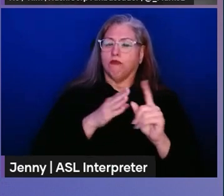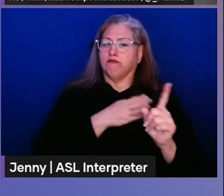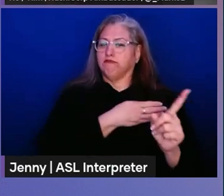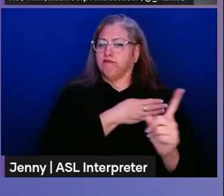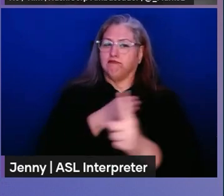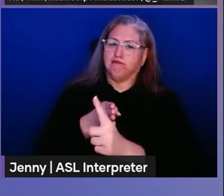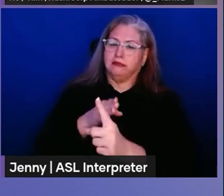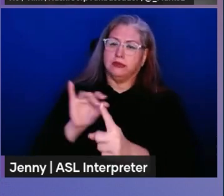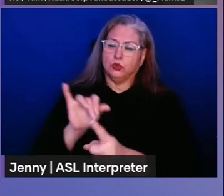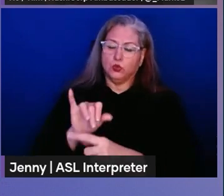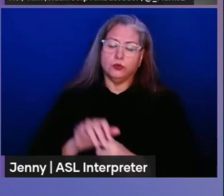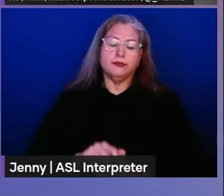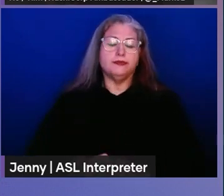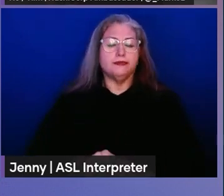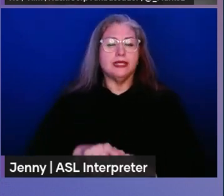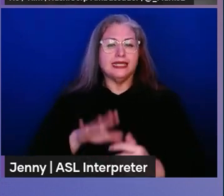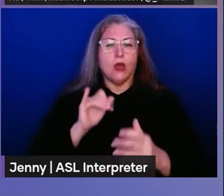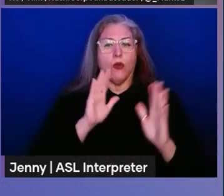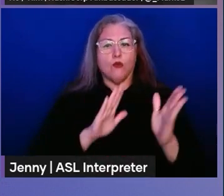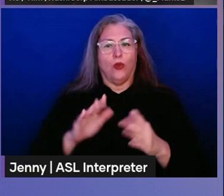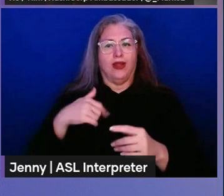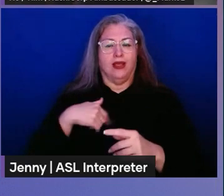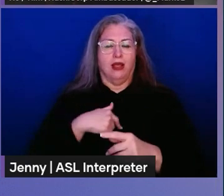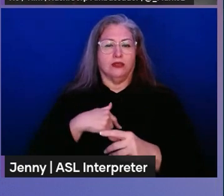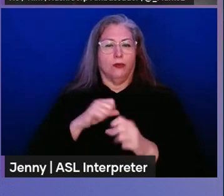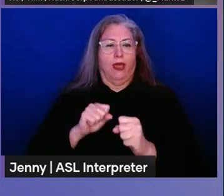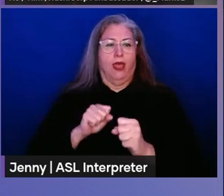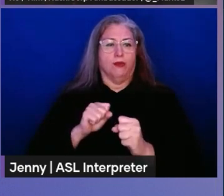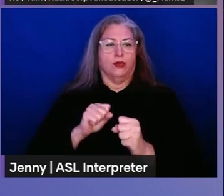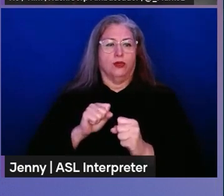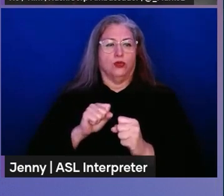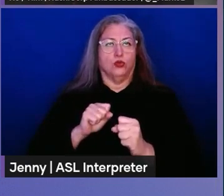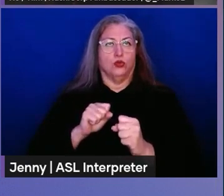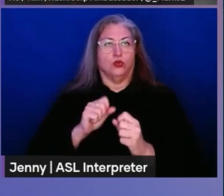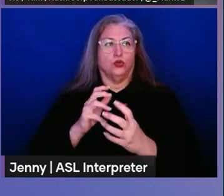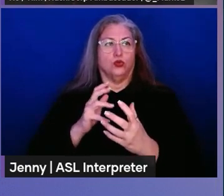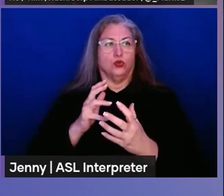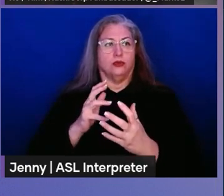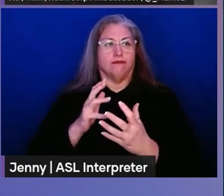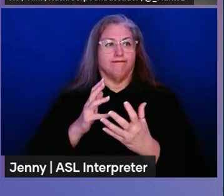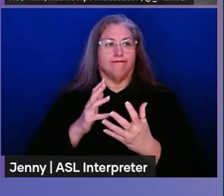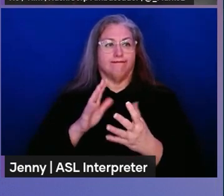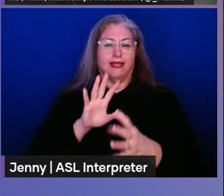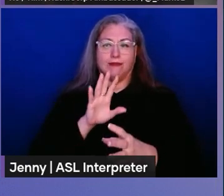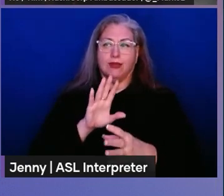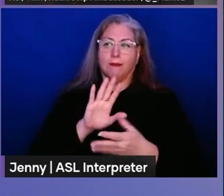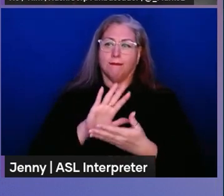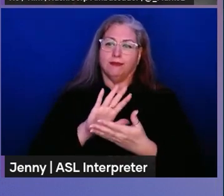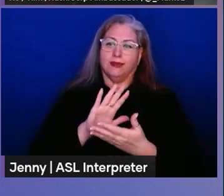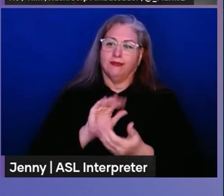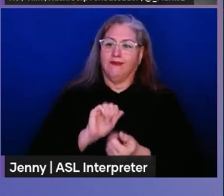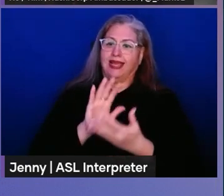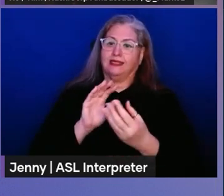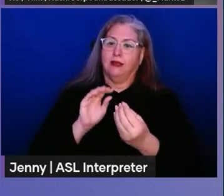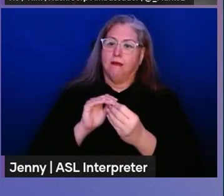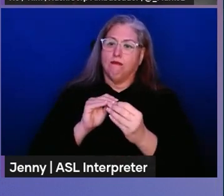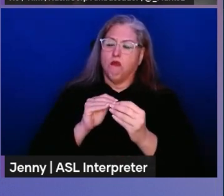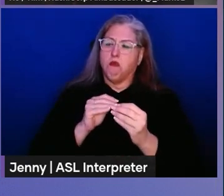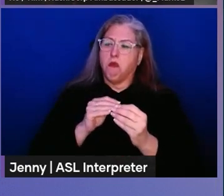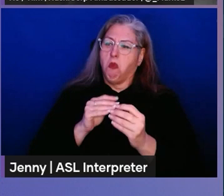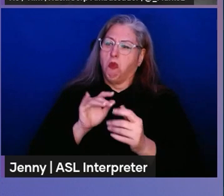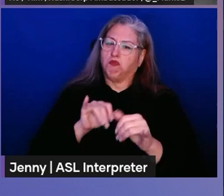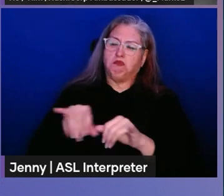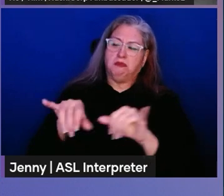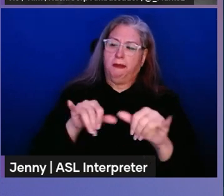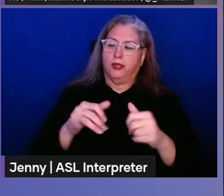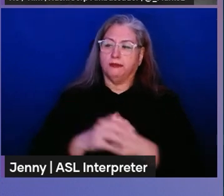it's kind of preparing you for that new world that we're kind of facing nowadays. And